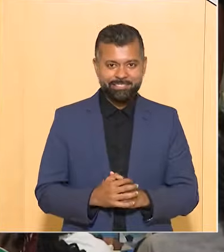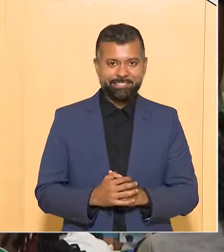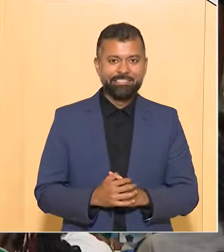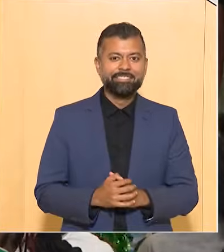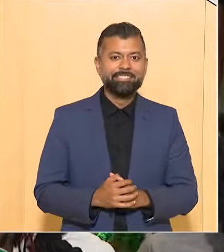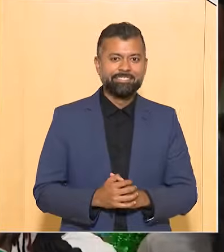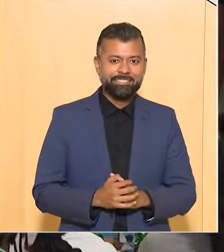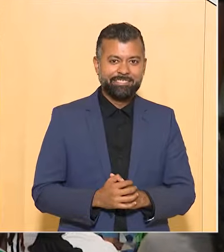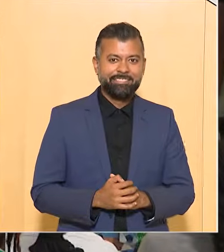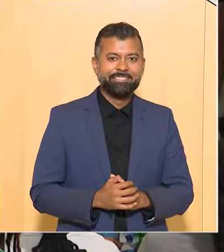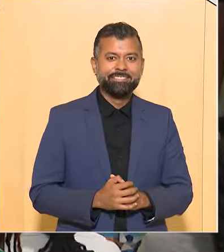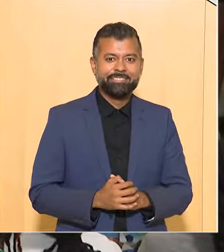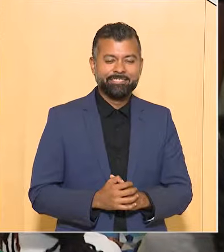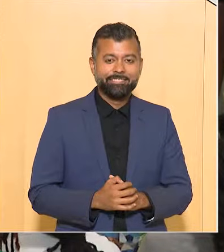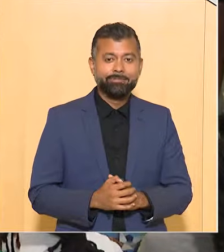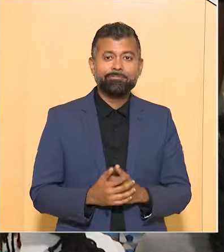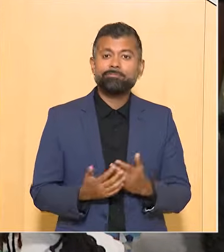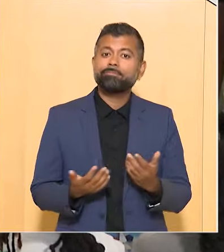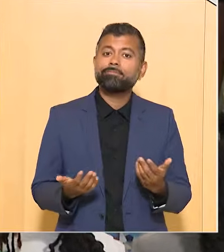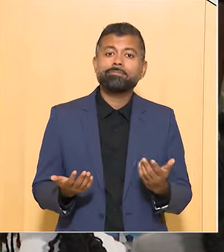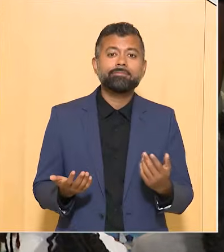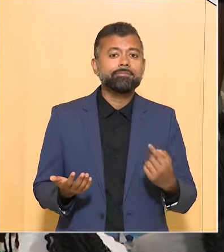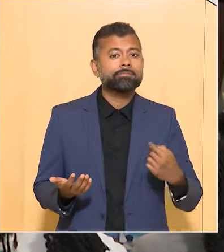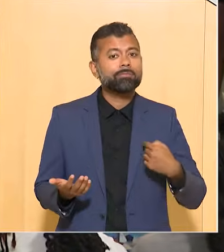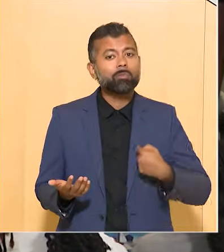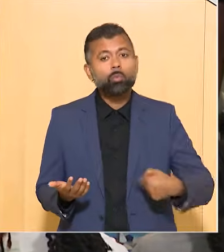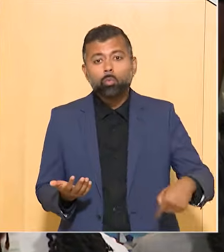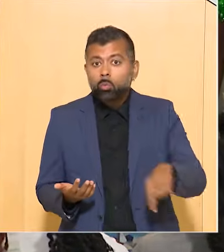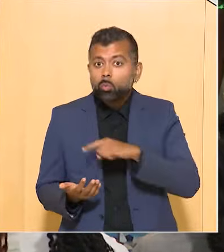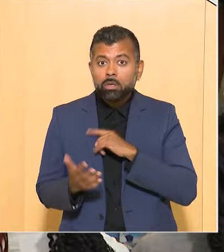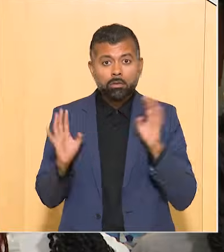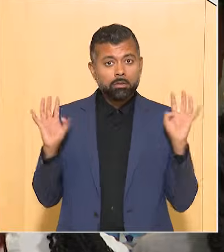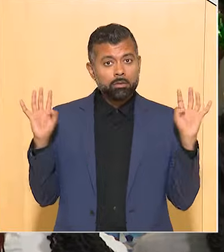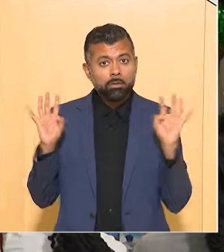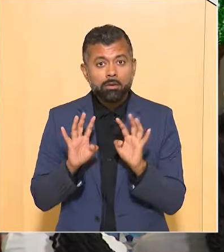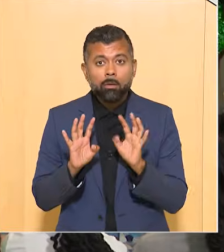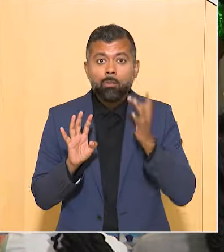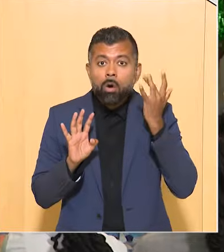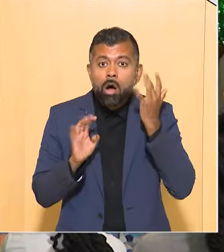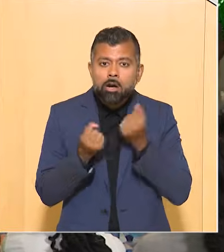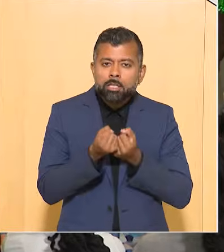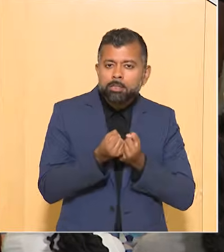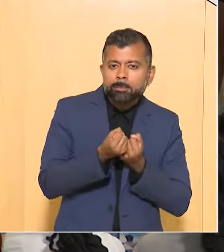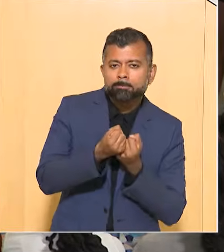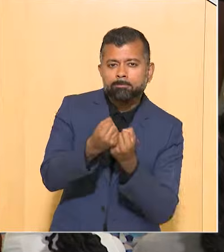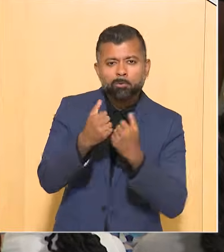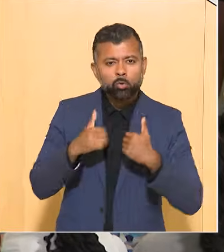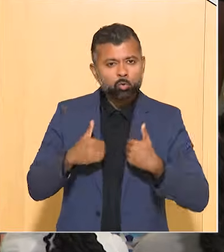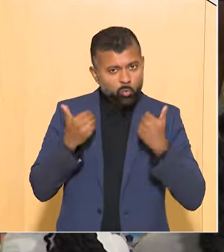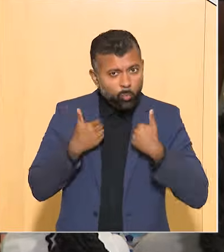And we all want to make sure that our young people in the district are